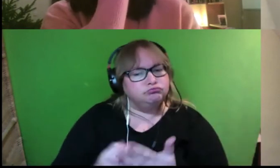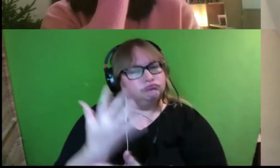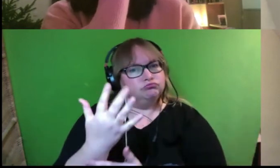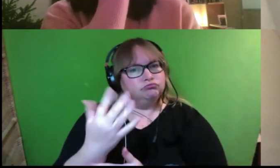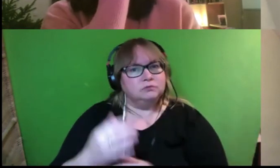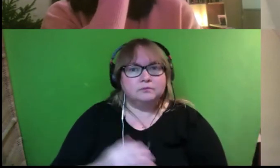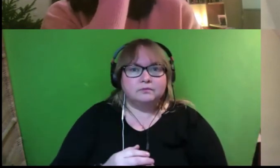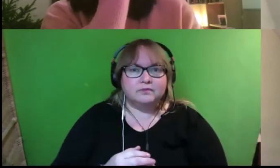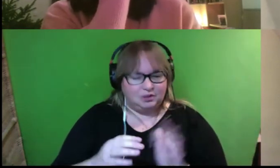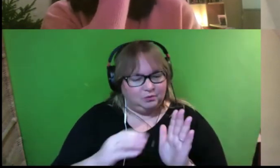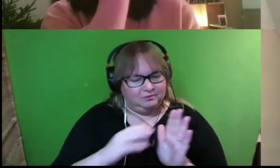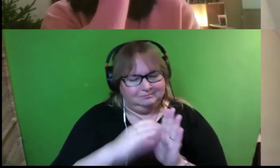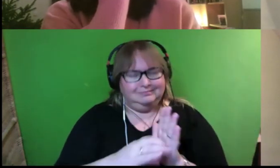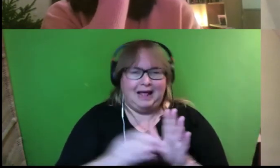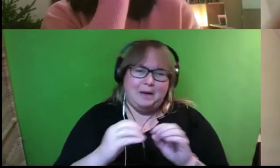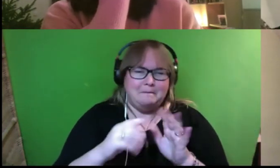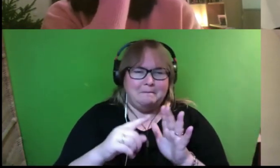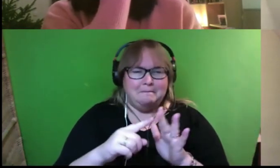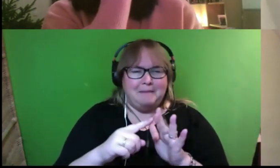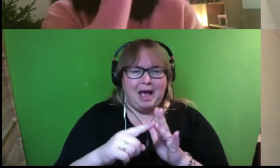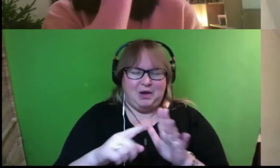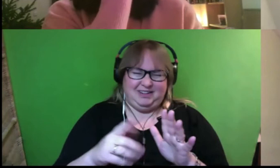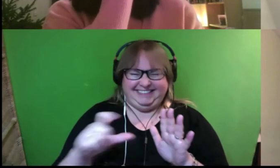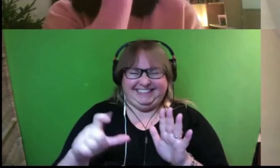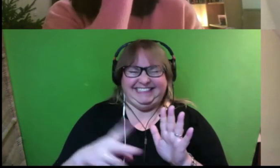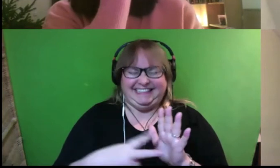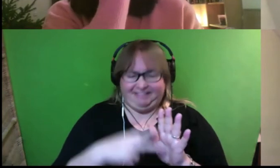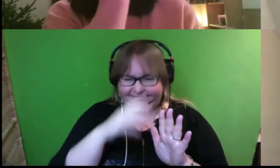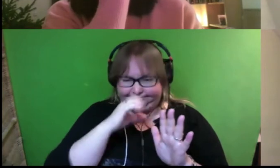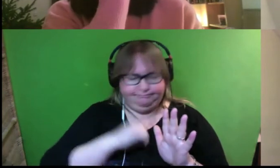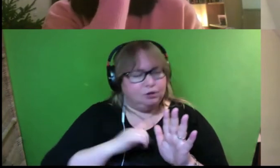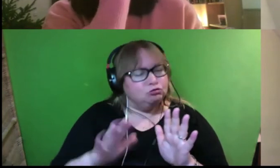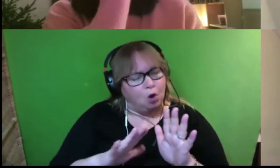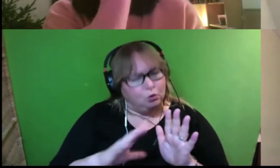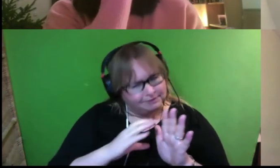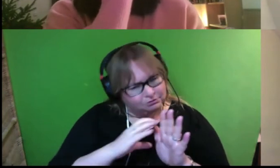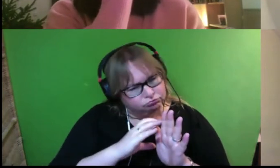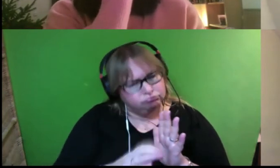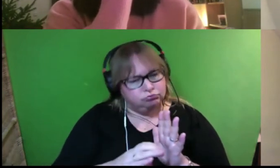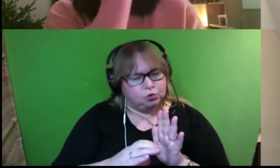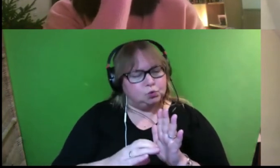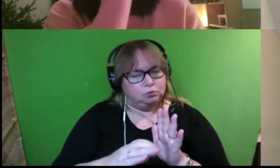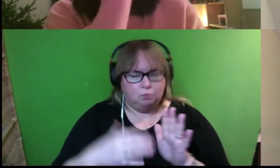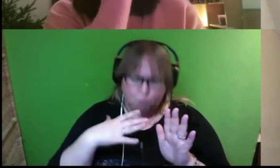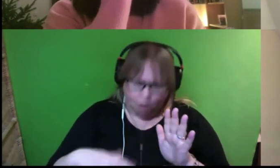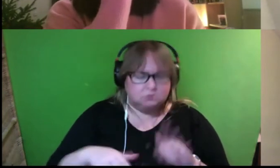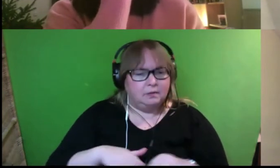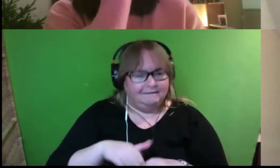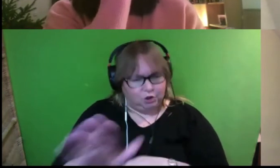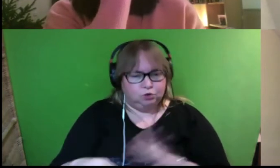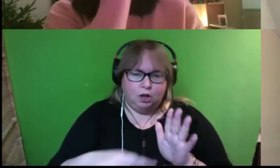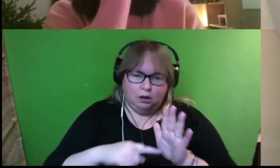miniature CV, but as the work that I want to be doing. So I think that that's the way